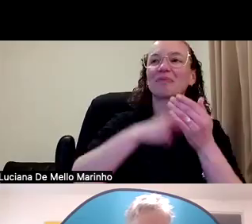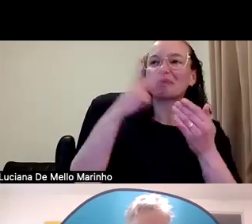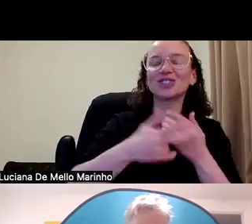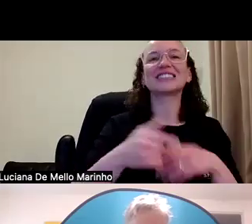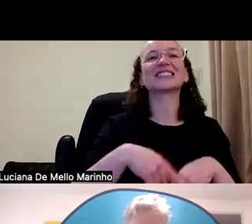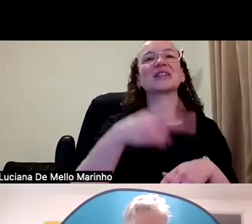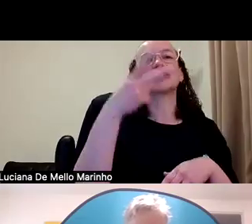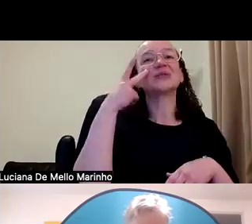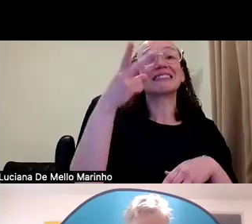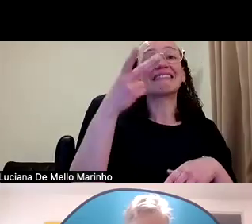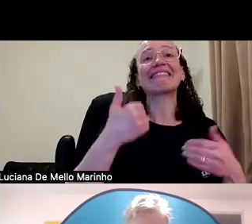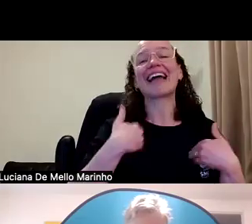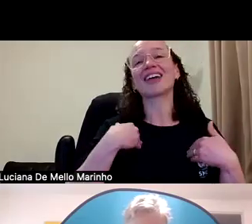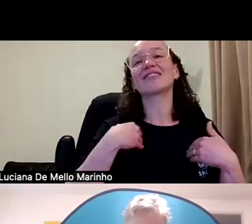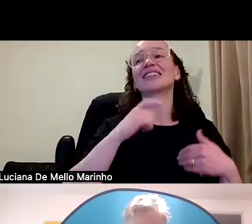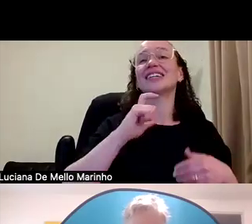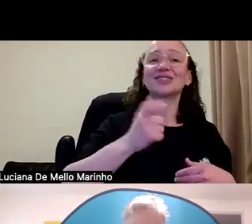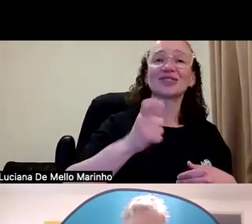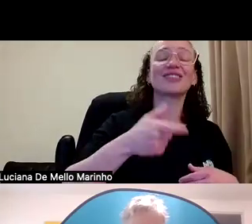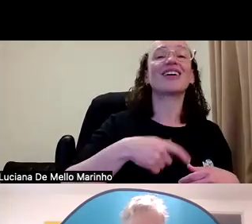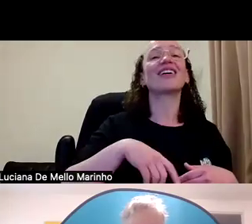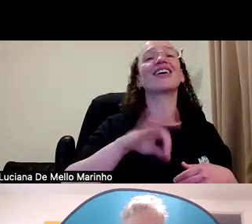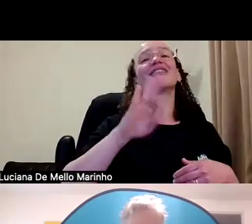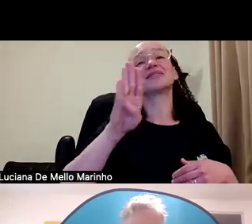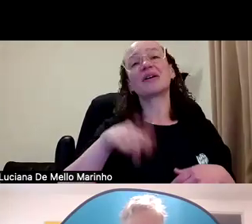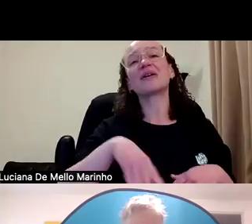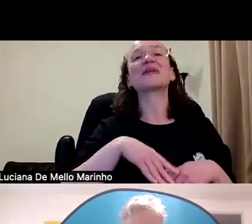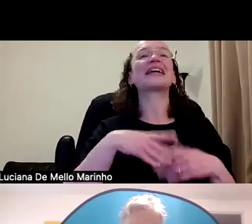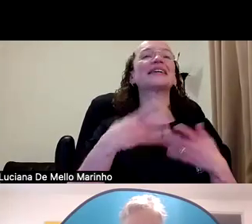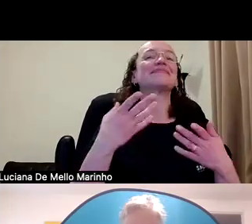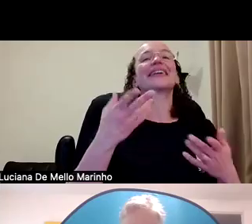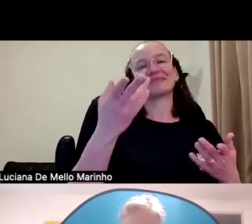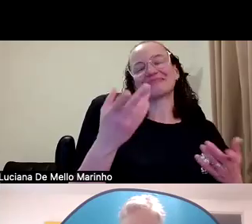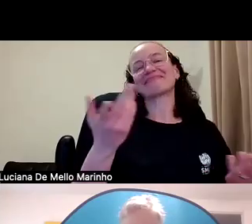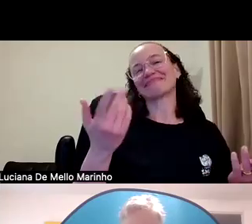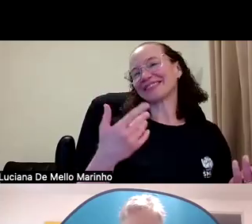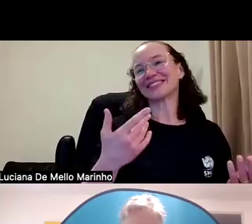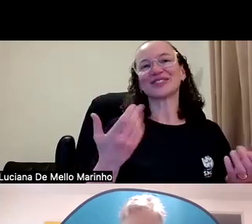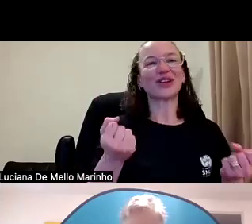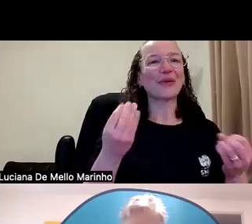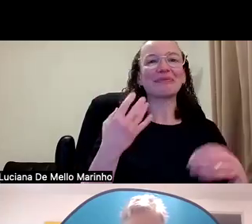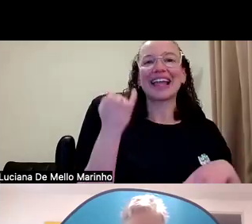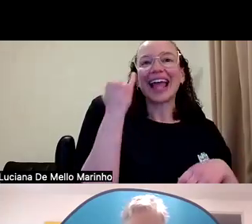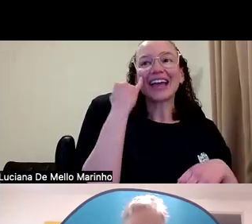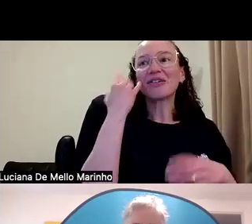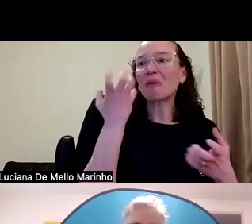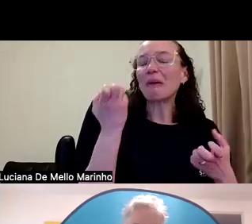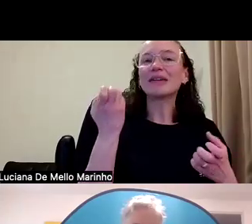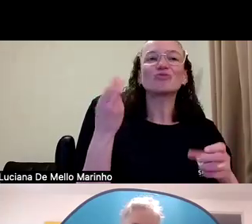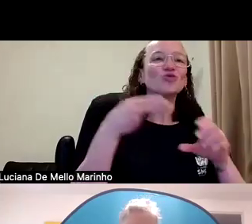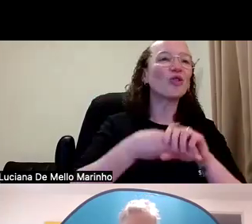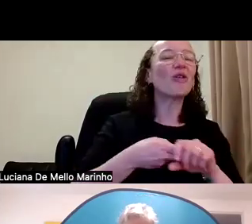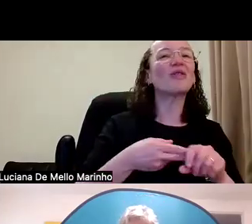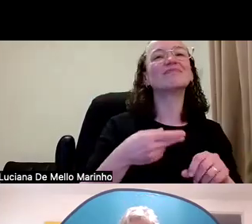And this is my project, the Deaf Smiles Project. I have YouTube, I have a Facebook.